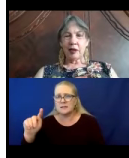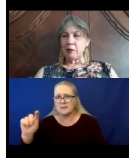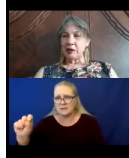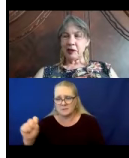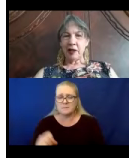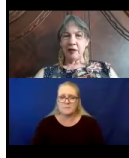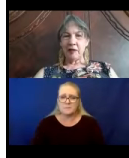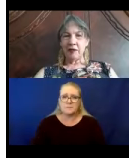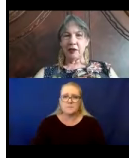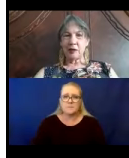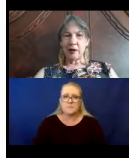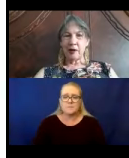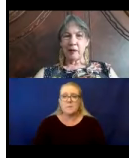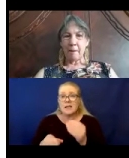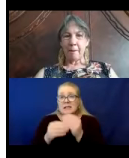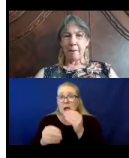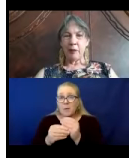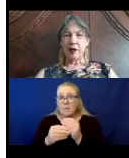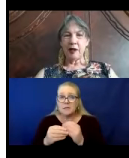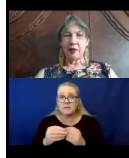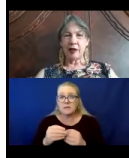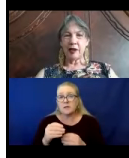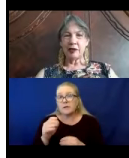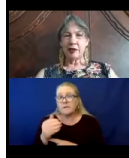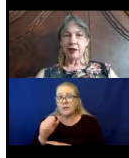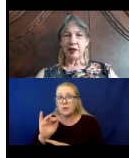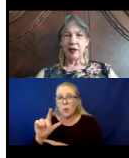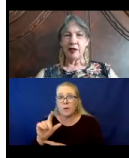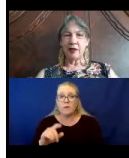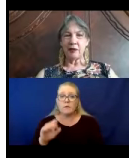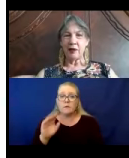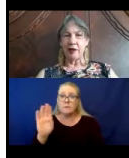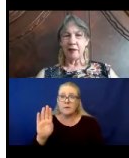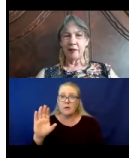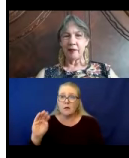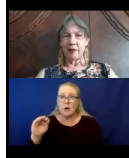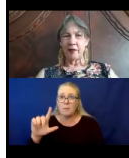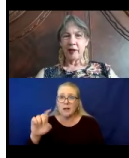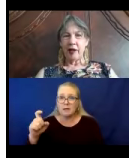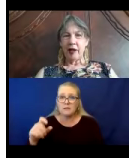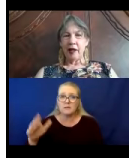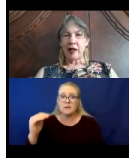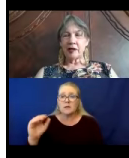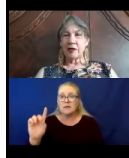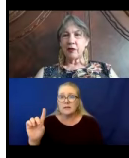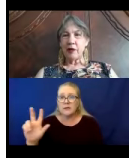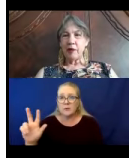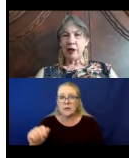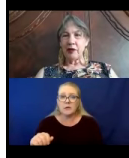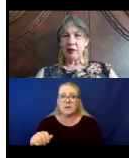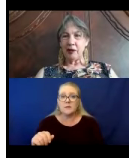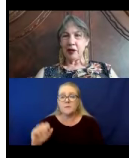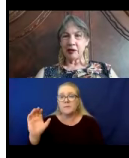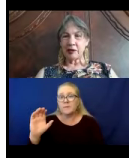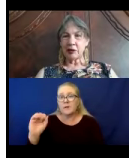And supplements again: fish oil, B complex, D3, calcium for women.